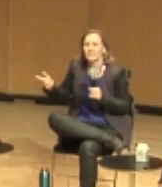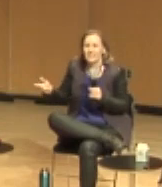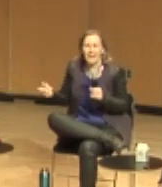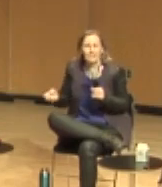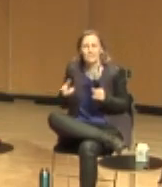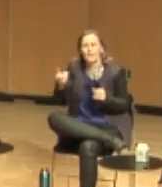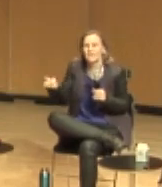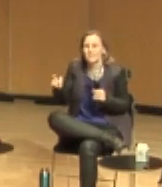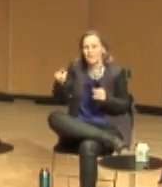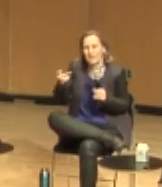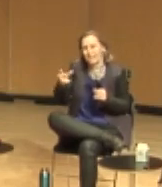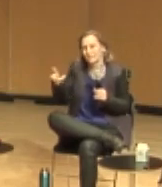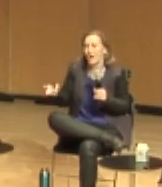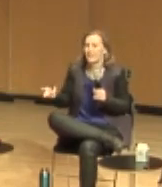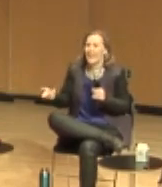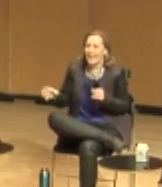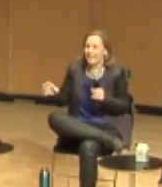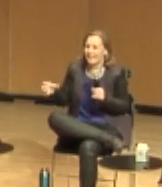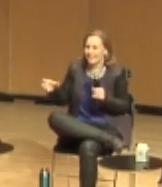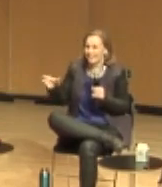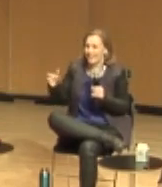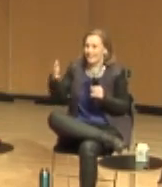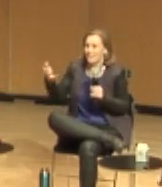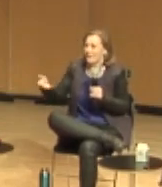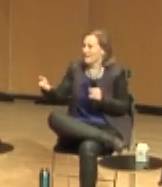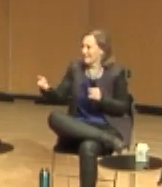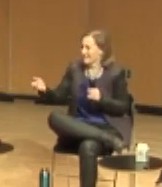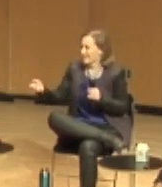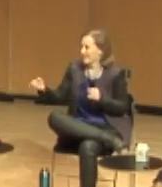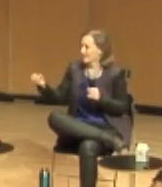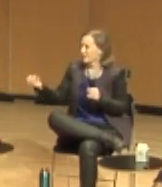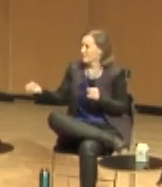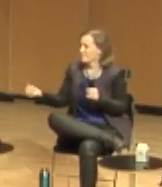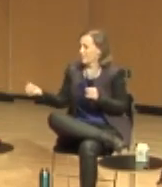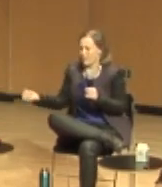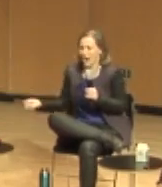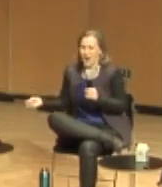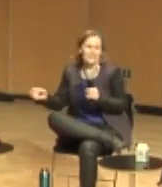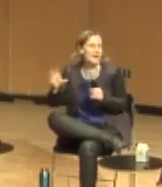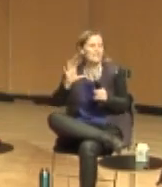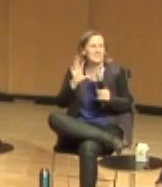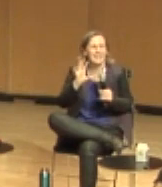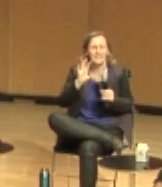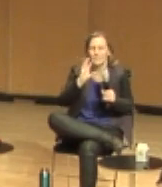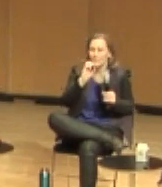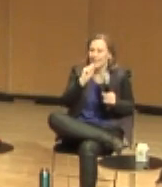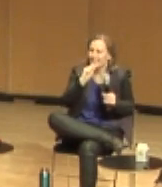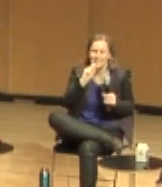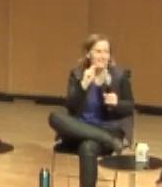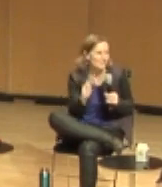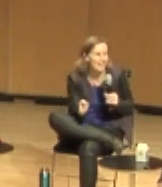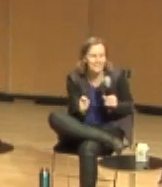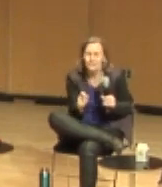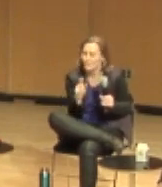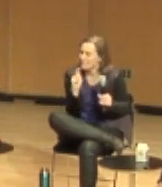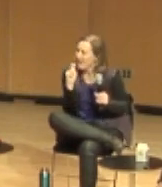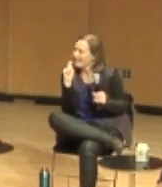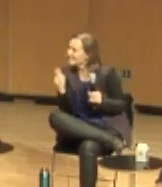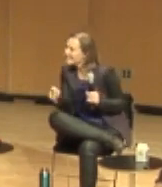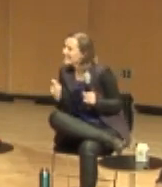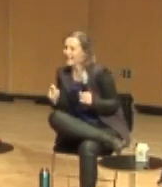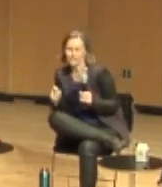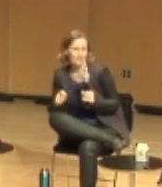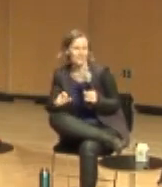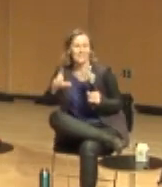ah the actors always want to make a long a and they want to make it a little bit more yah so I was like you know what it's going to change to